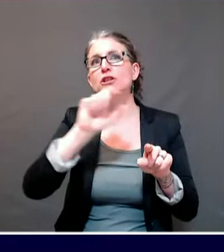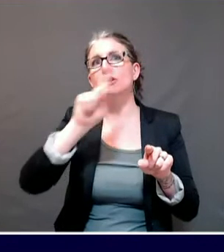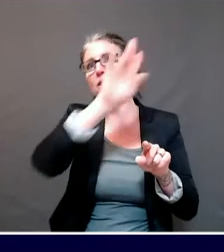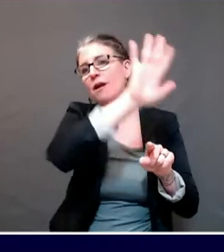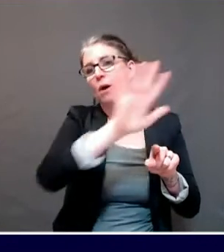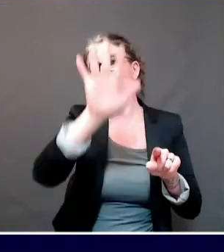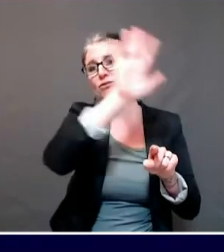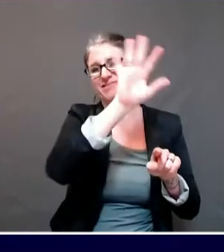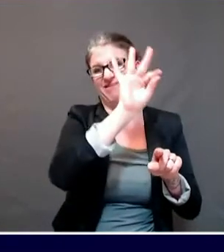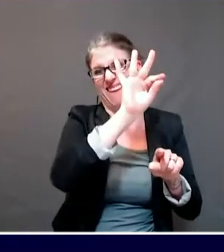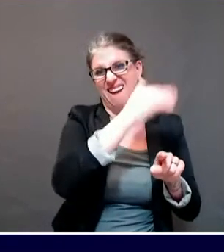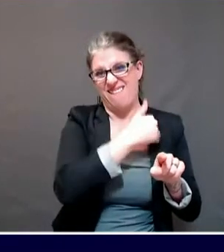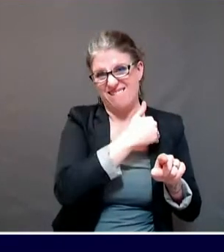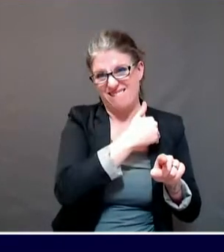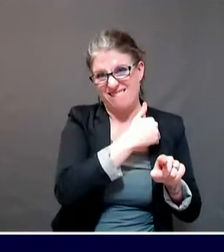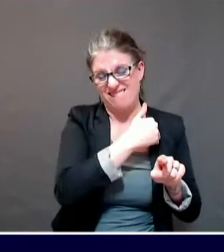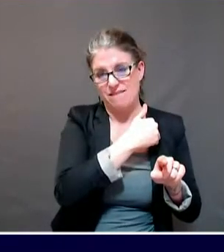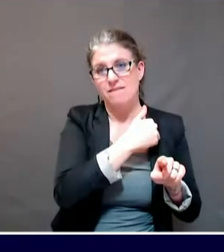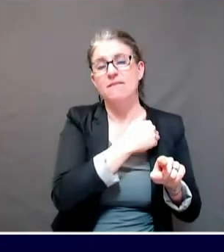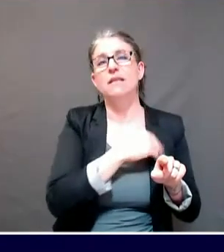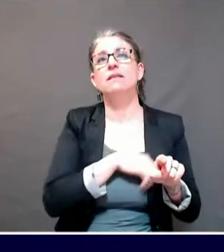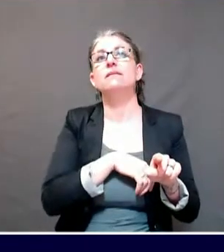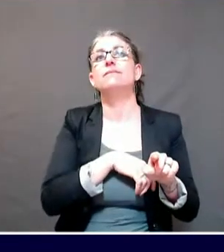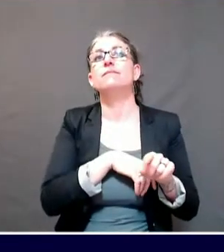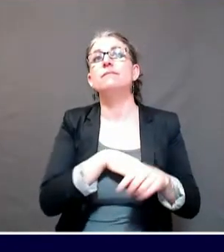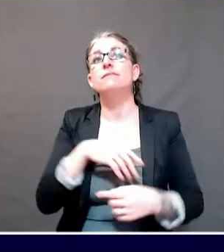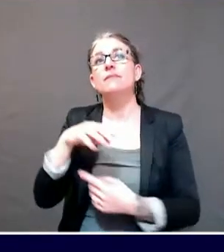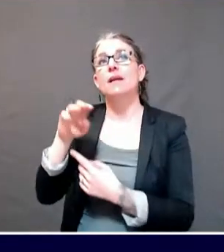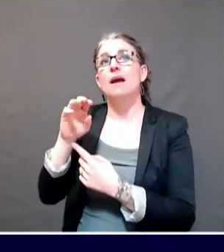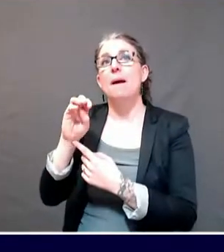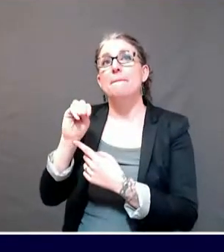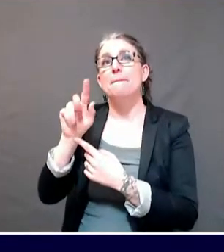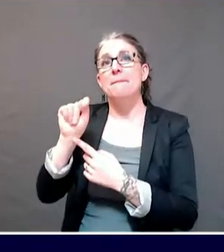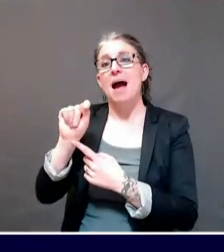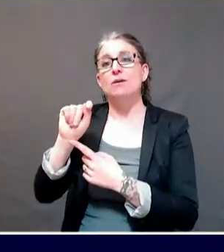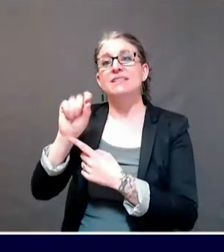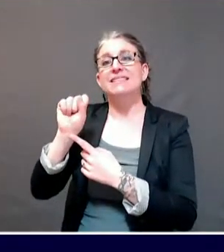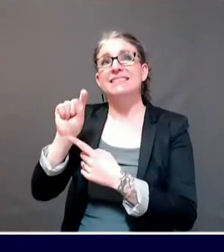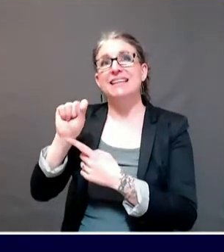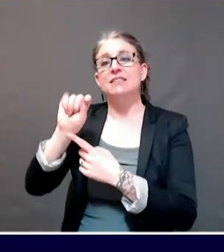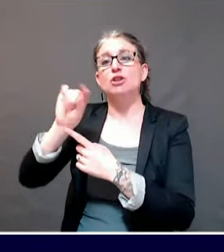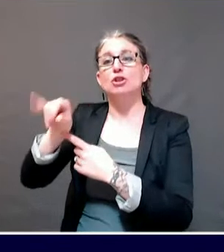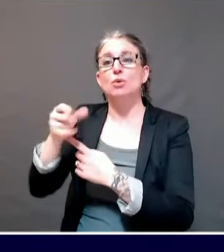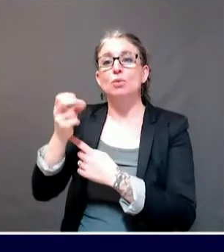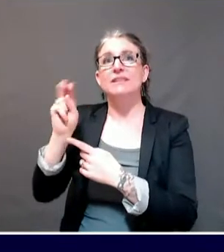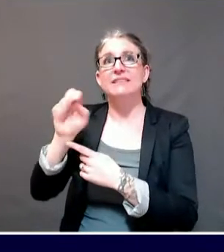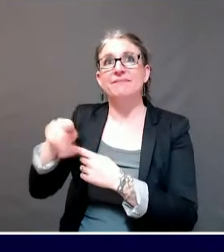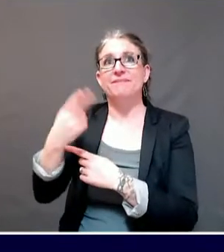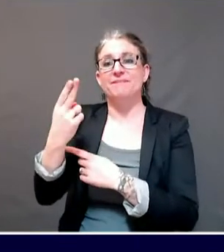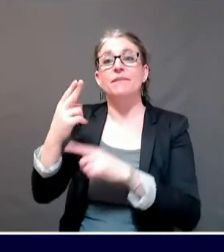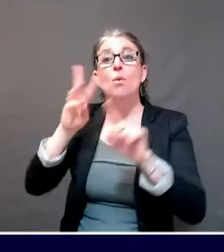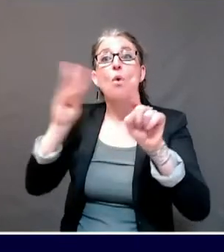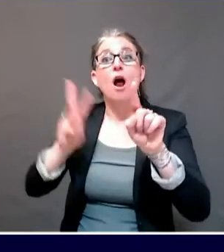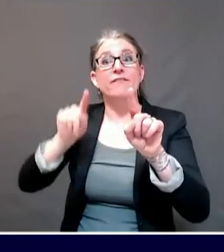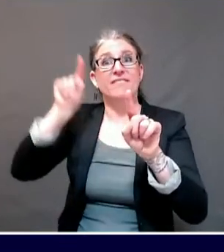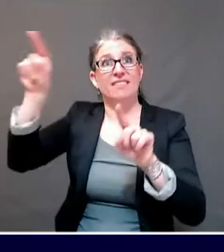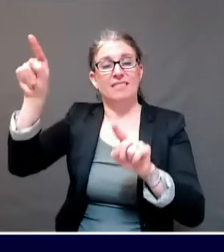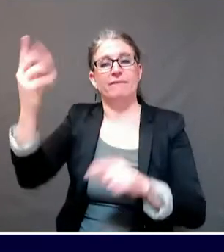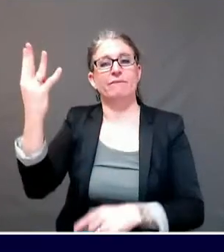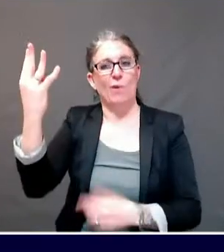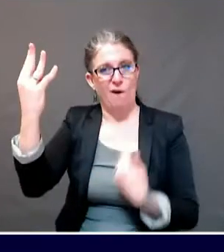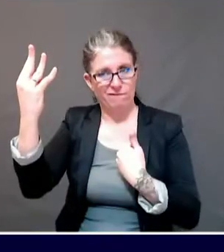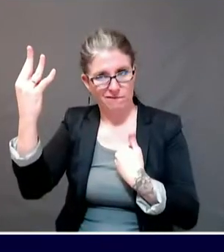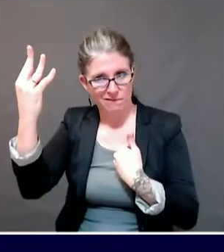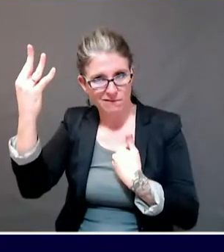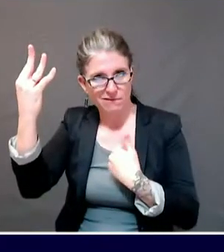Mount St. Joseph's Rehabilitation in Waterville, where we are aware of 4 cases. Northern Maine Medical Center in